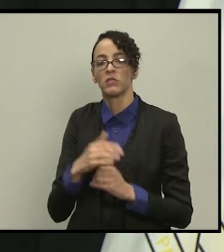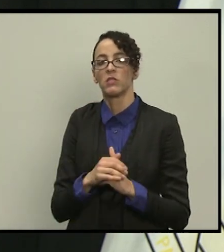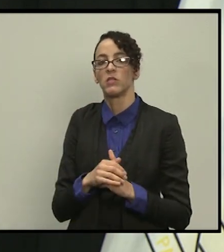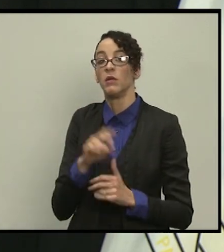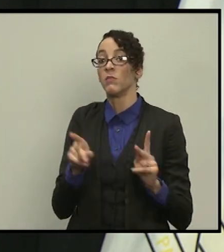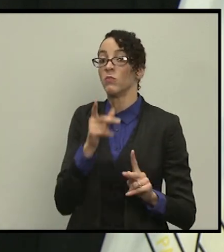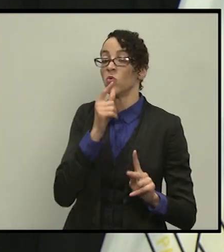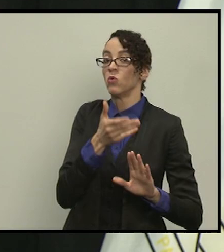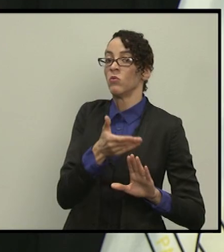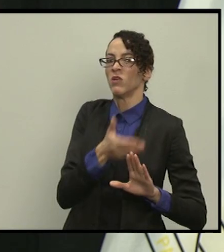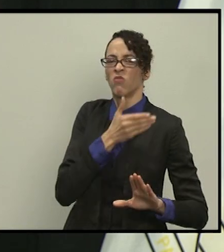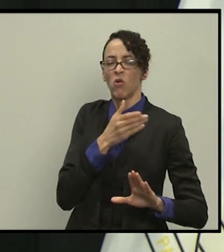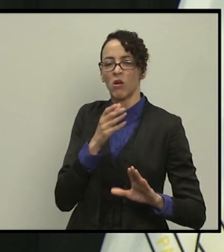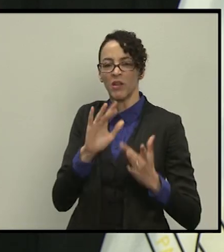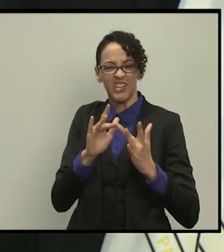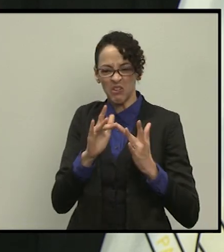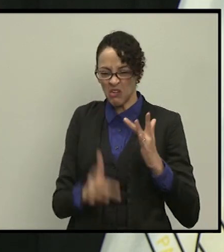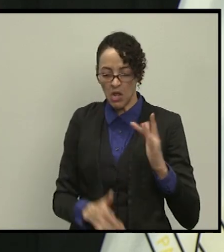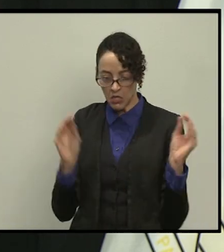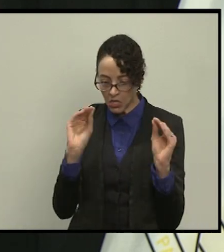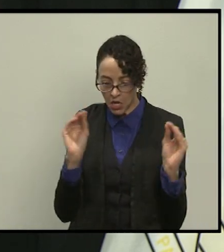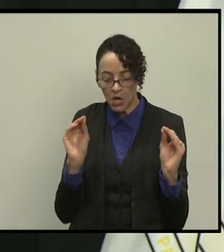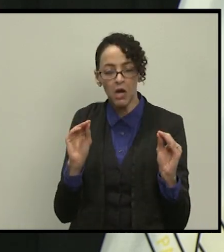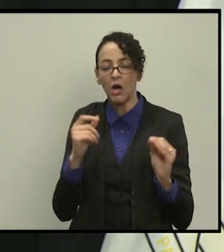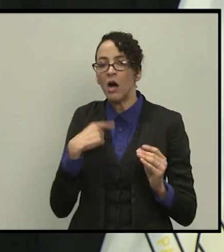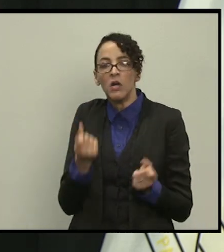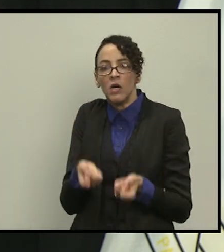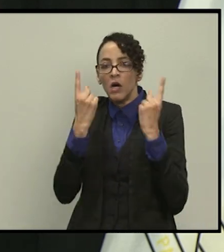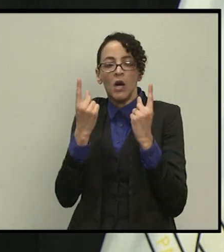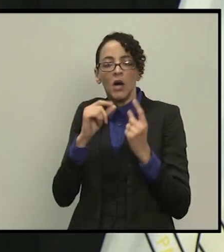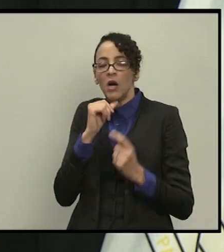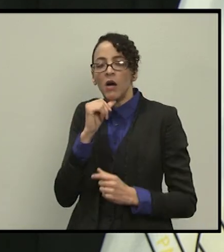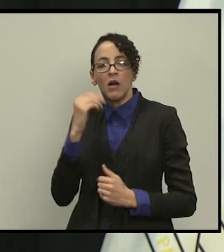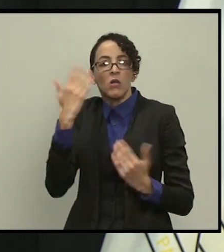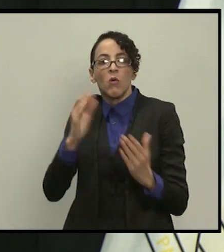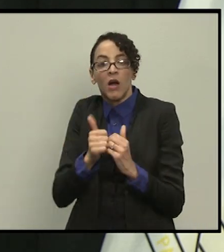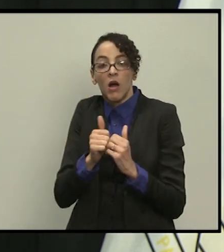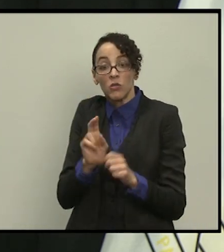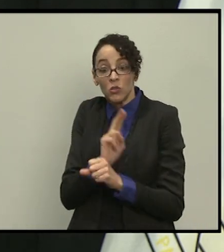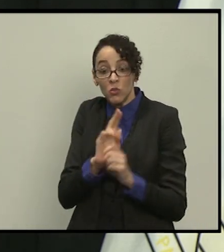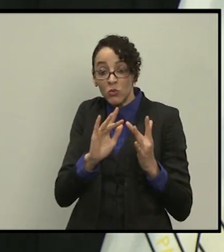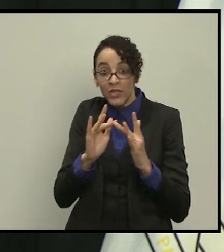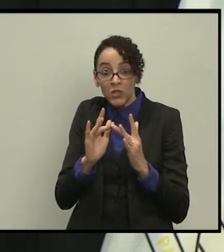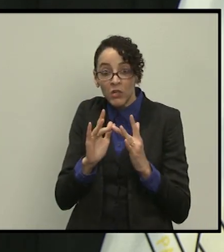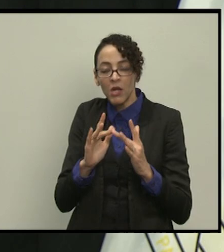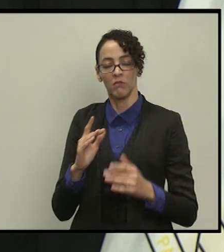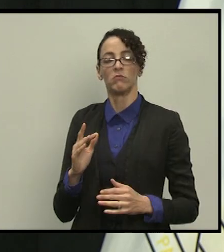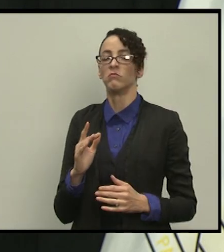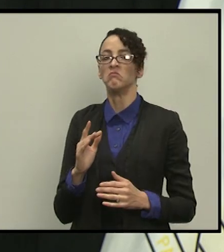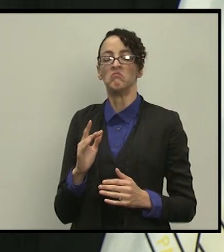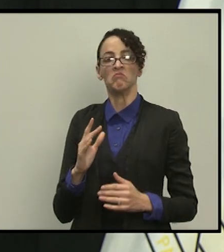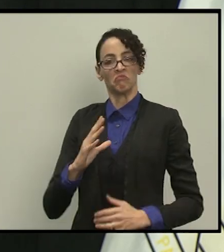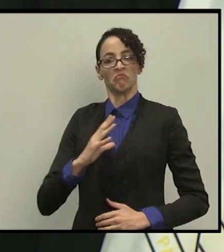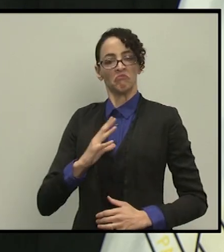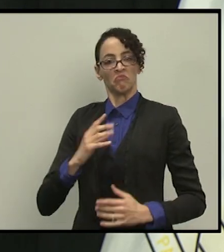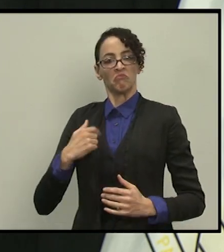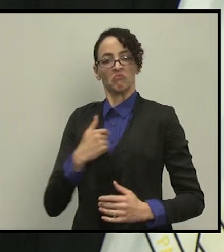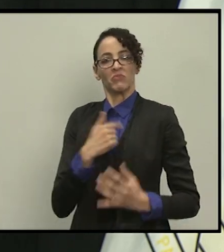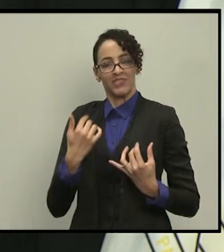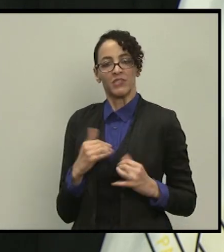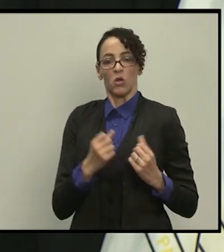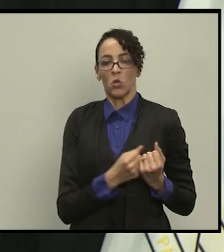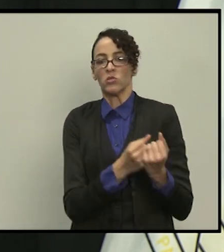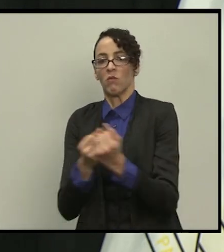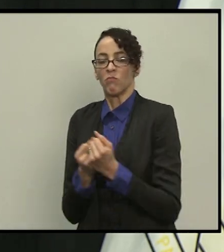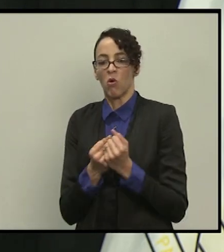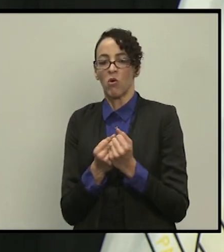internet or have no idea of how to use the internet, that we are still supporting and serving them so that no one